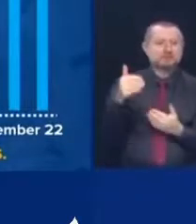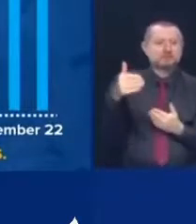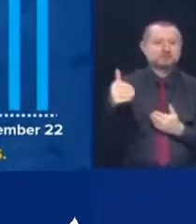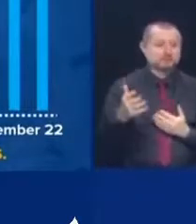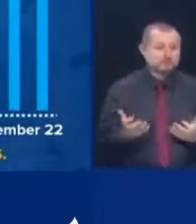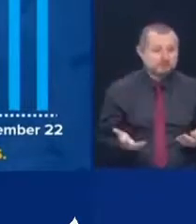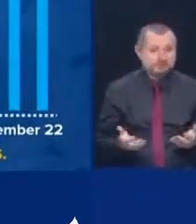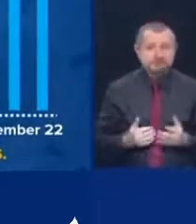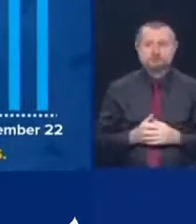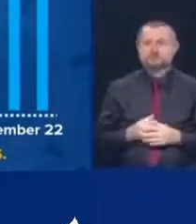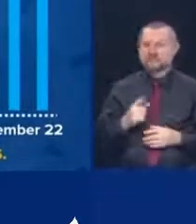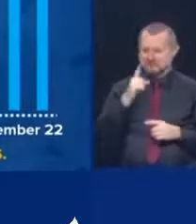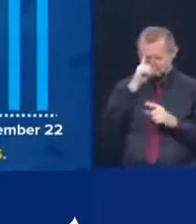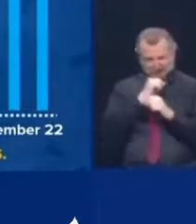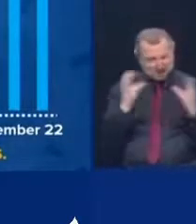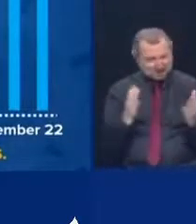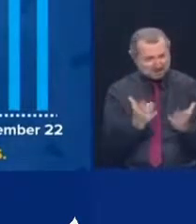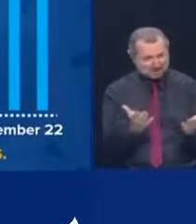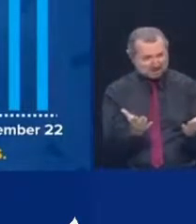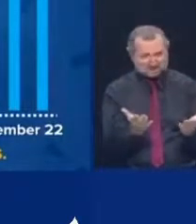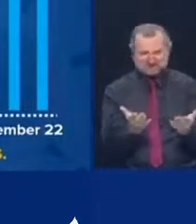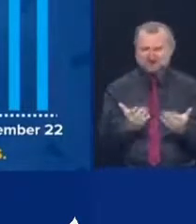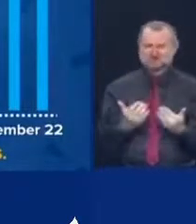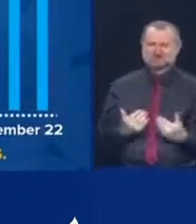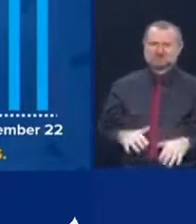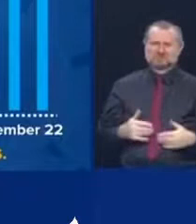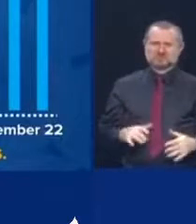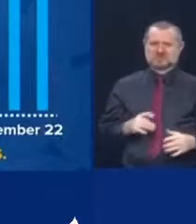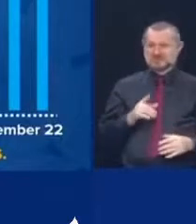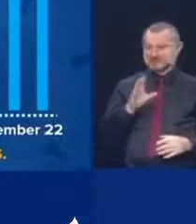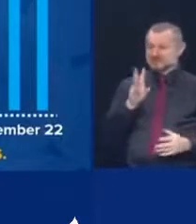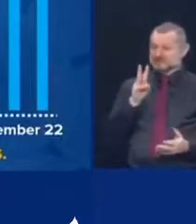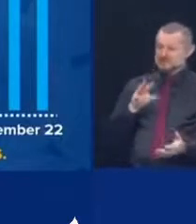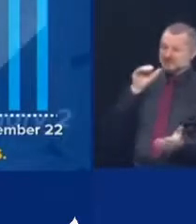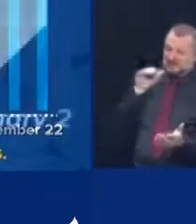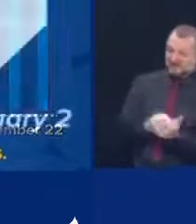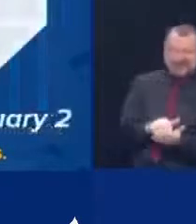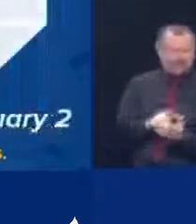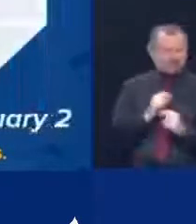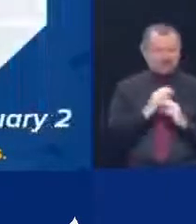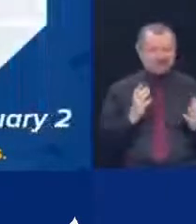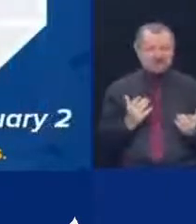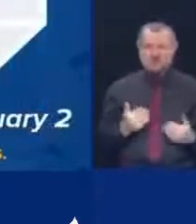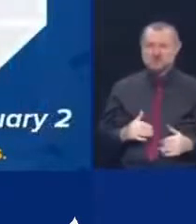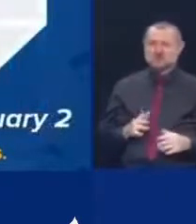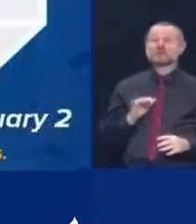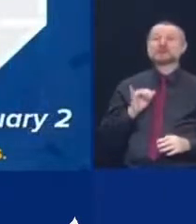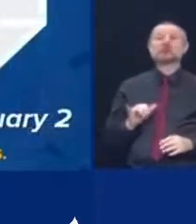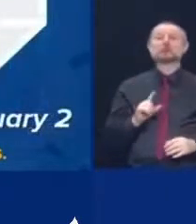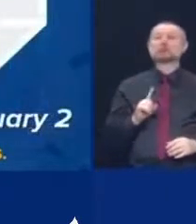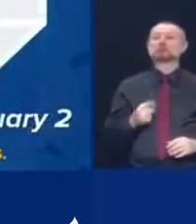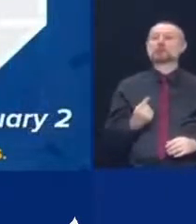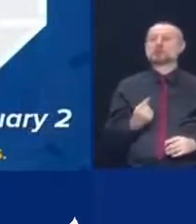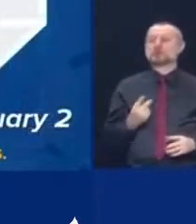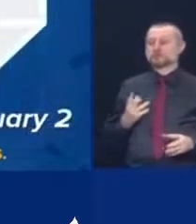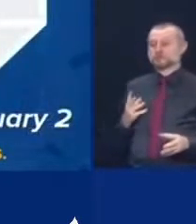Do you get that? 6,000 cases by the current rate of increase.